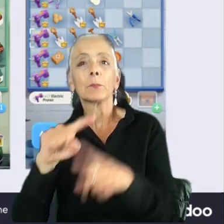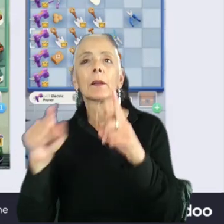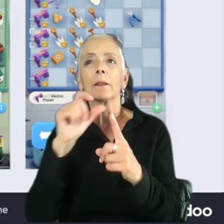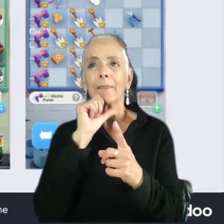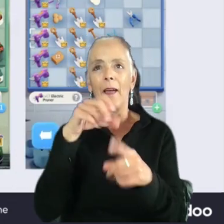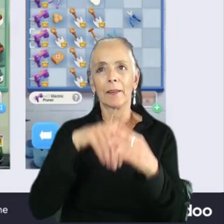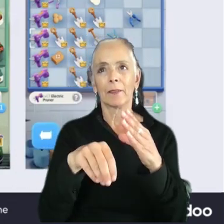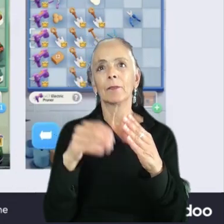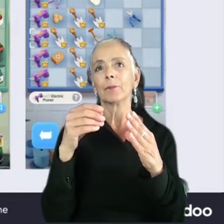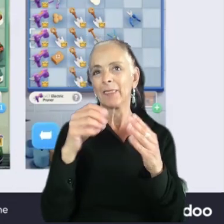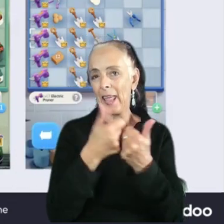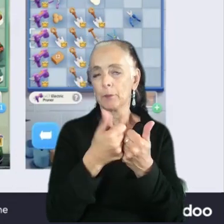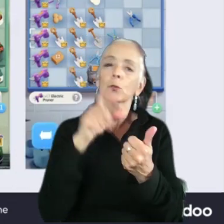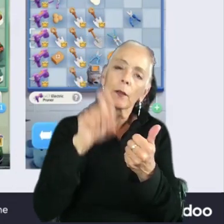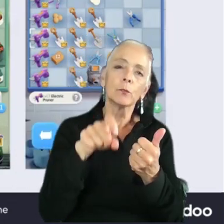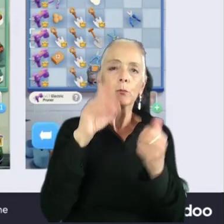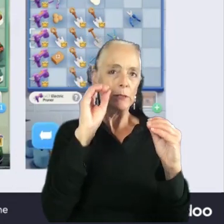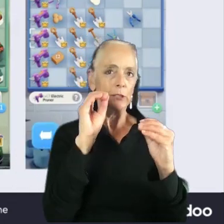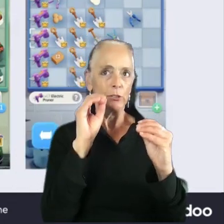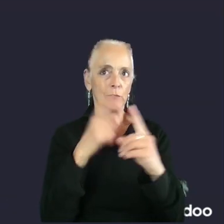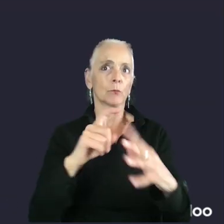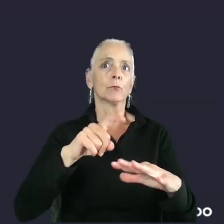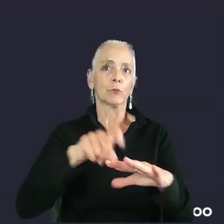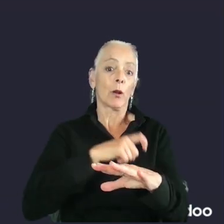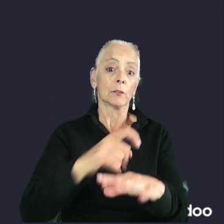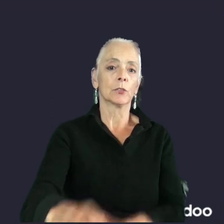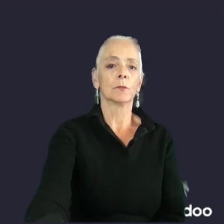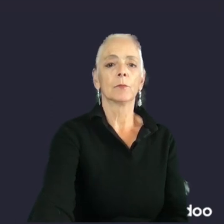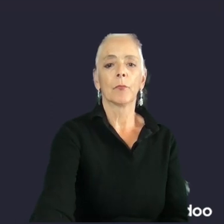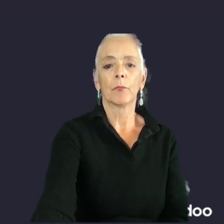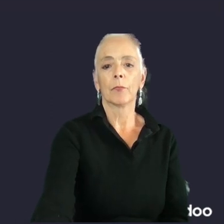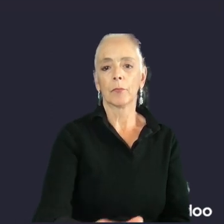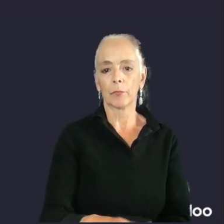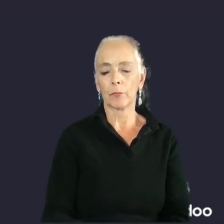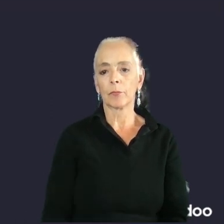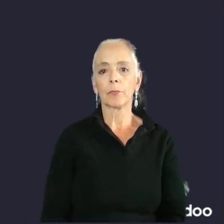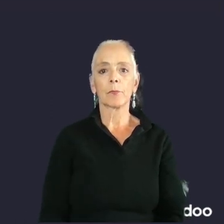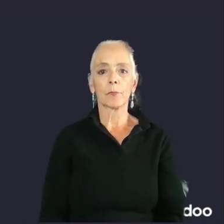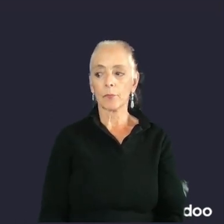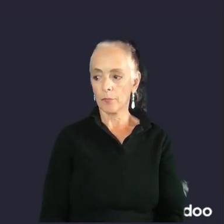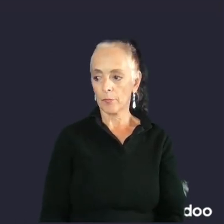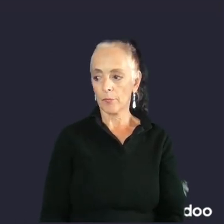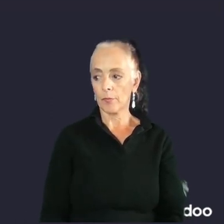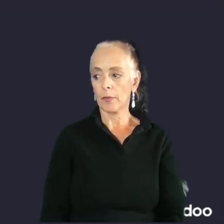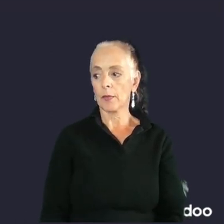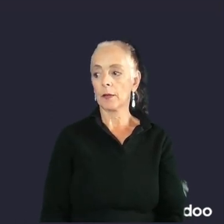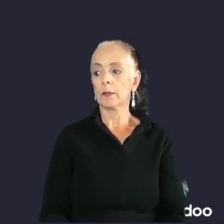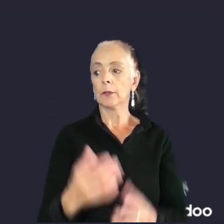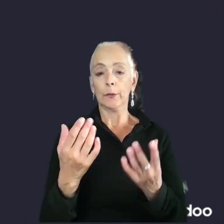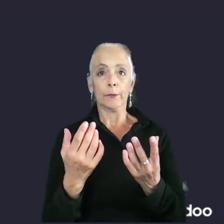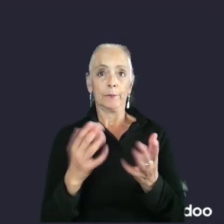teach this to the player from scratch. So the development of Pantopia started